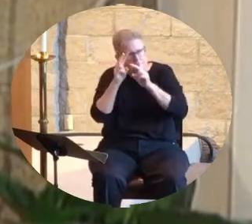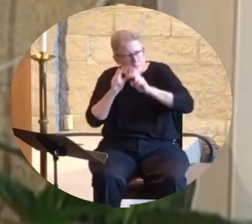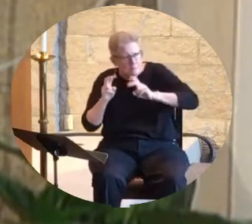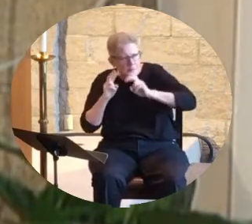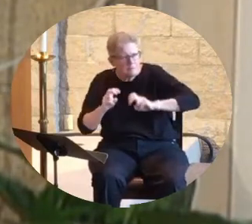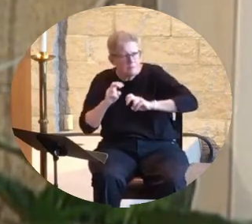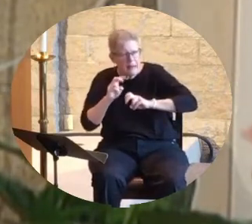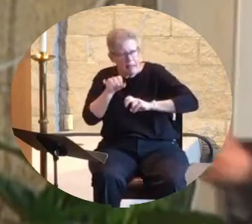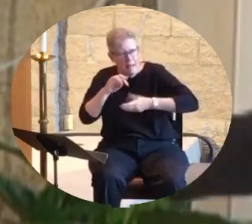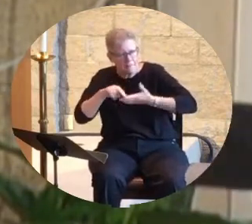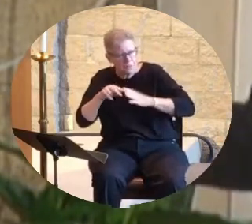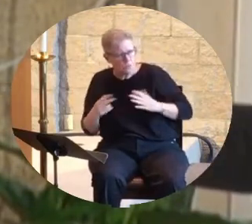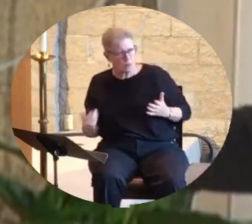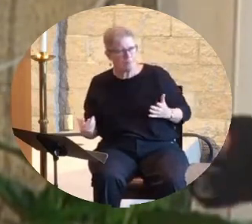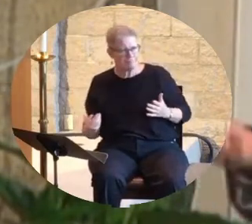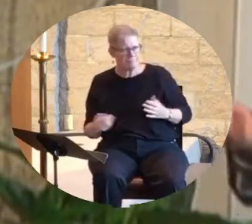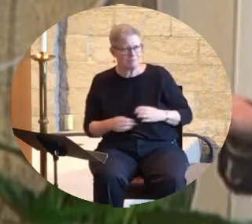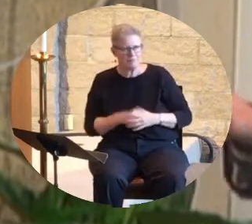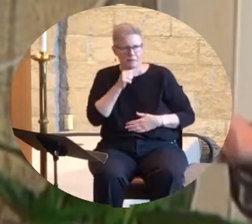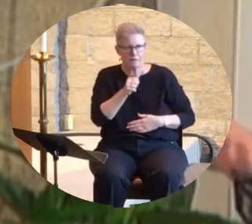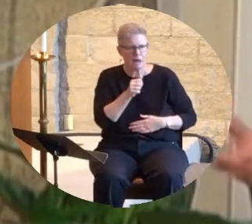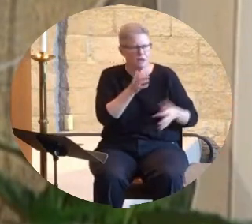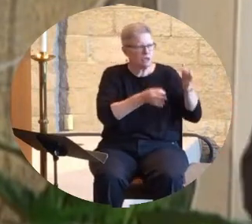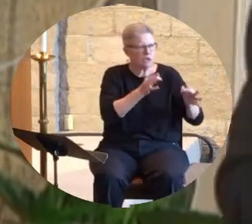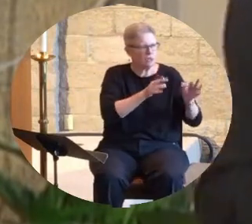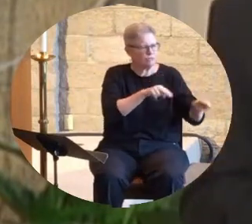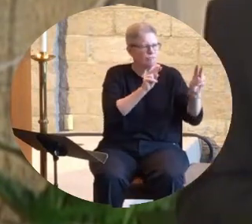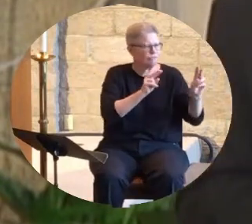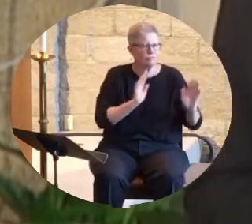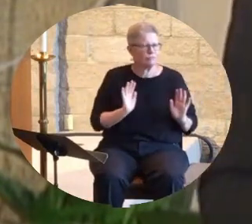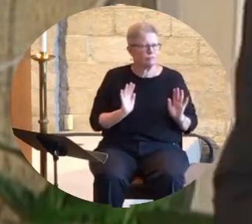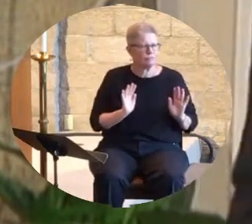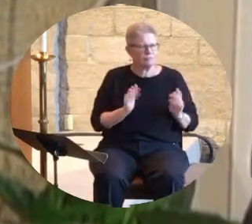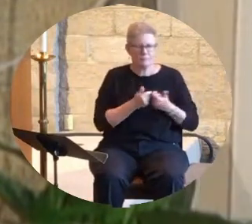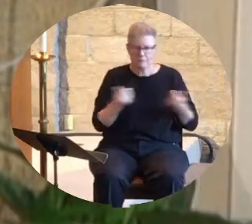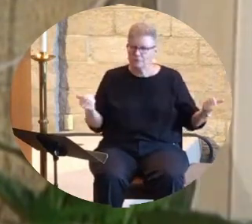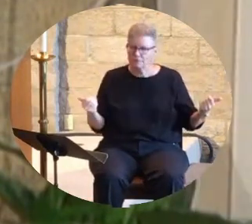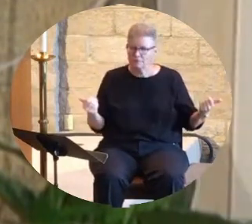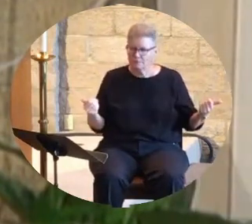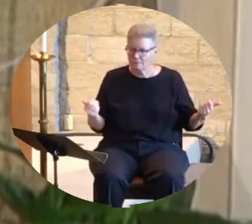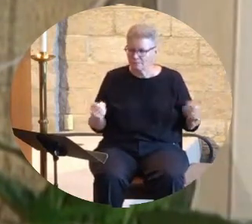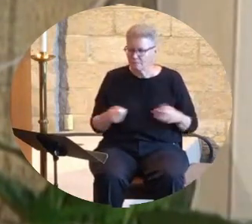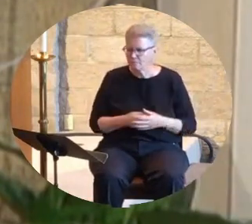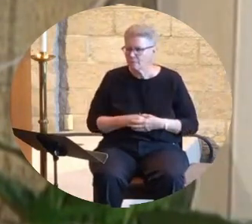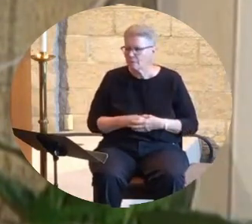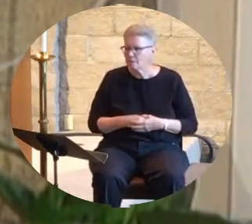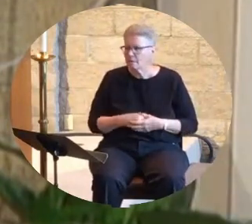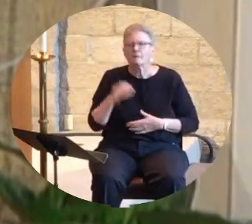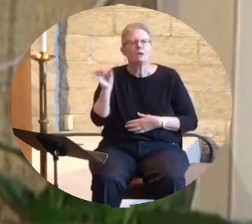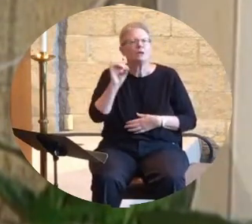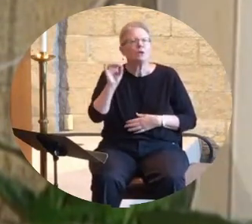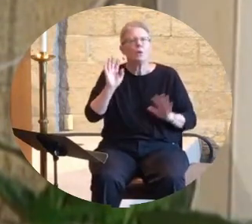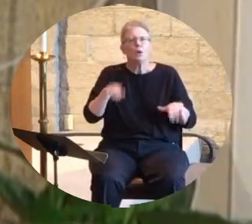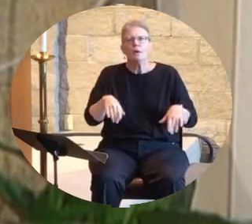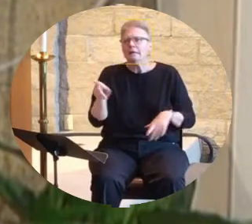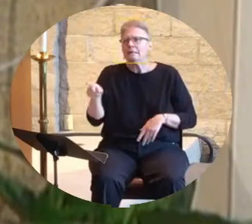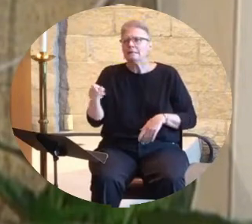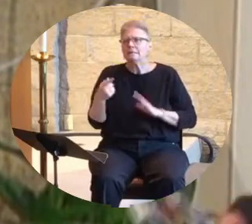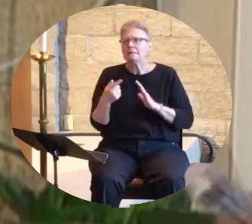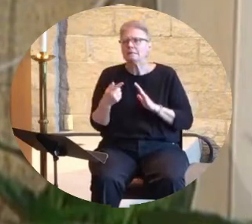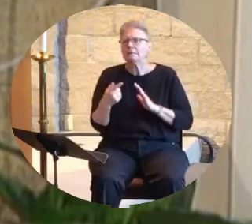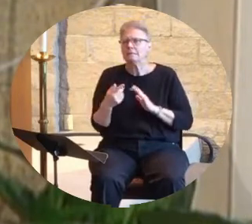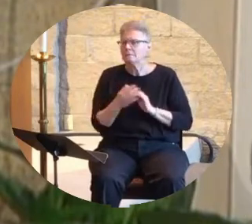can, you know, like those of you that are in the business world, and Charles Fillmore even referred to